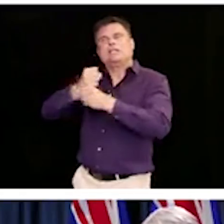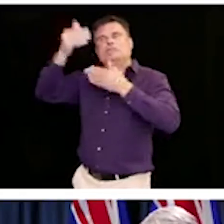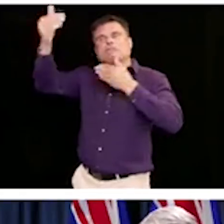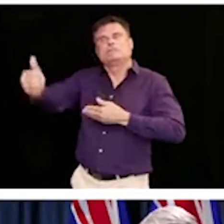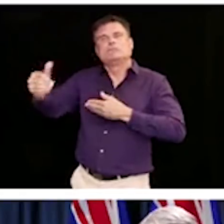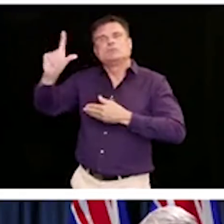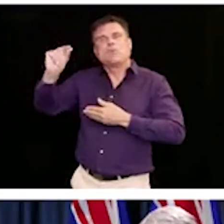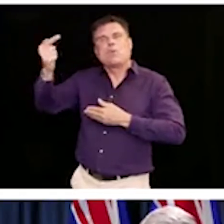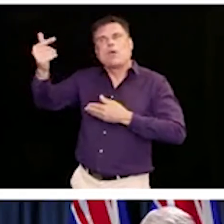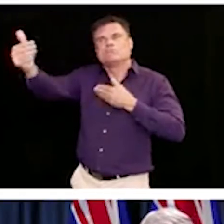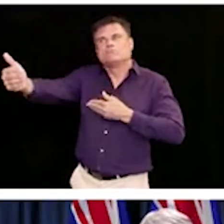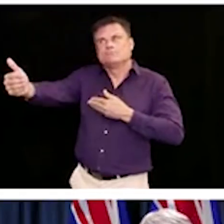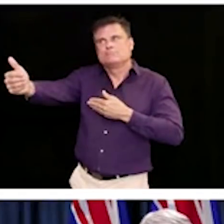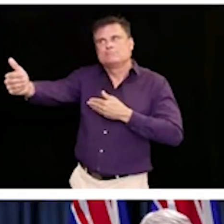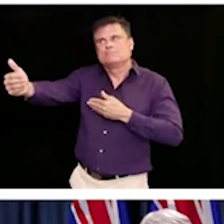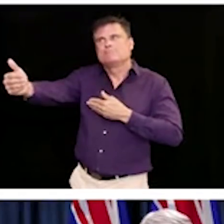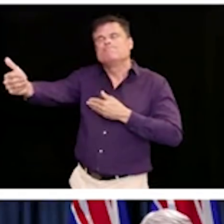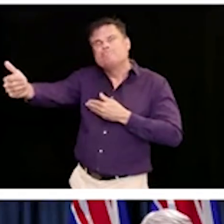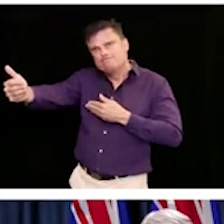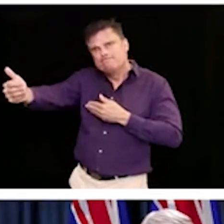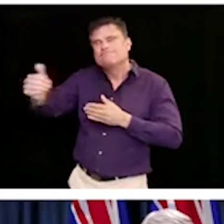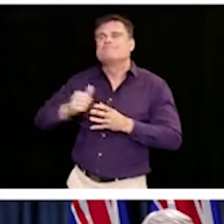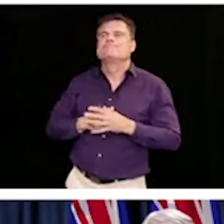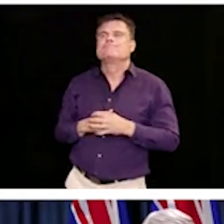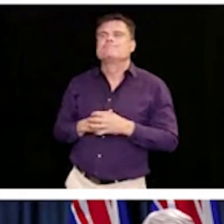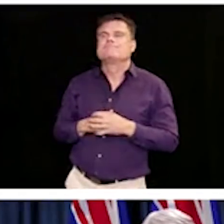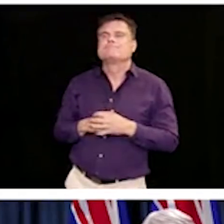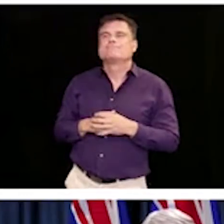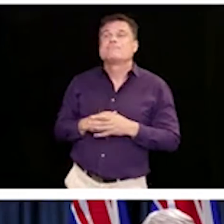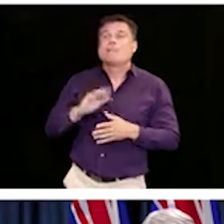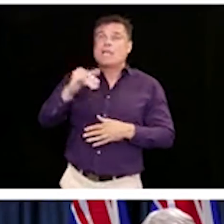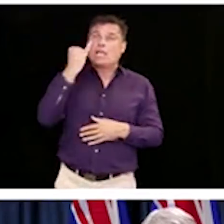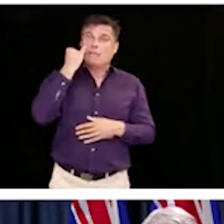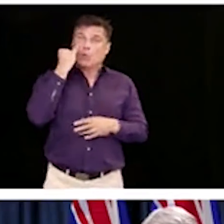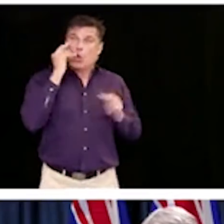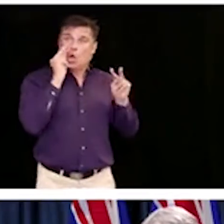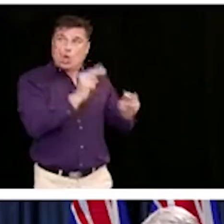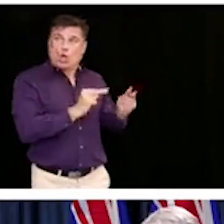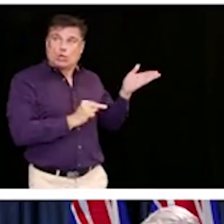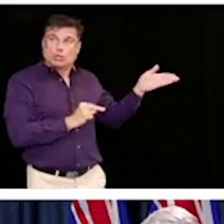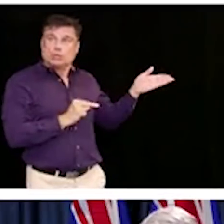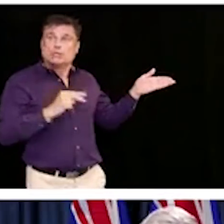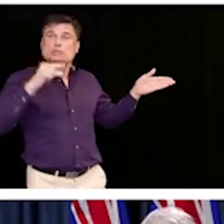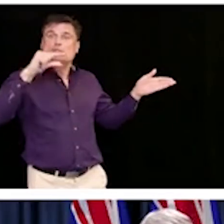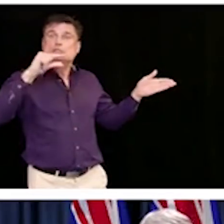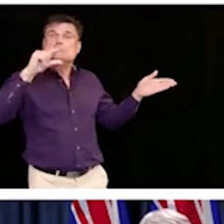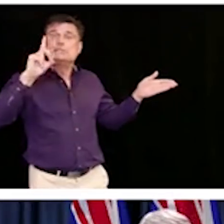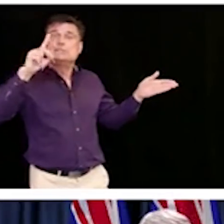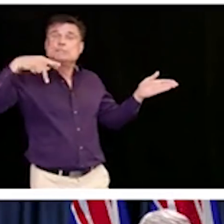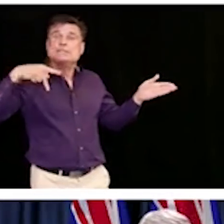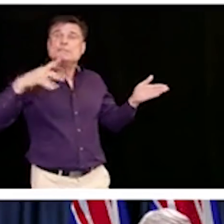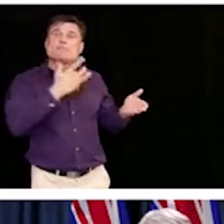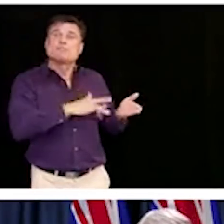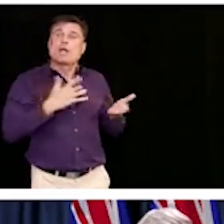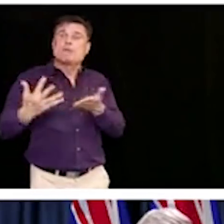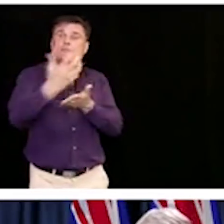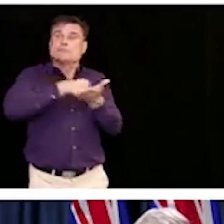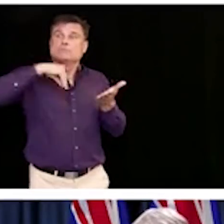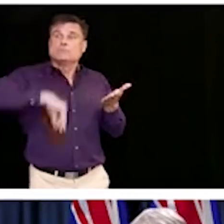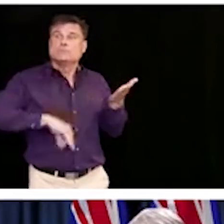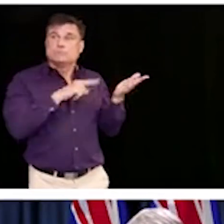So flowing from the change to debt level, the taxpayer-supported debt to GDP increases to 22%